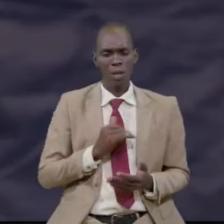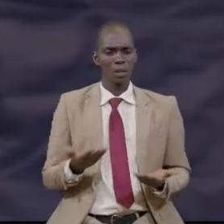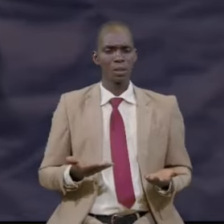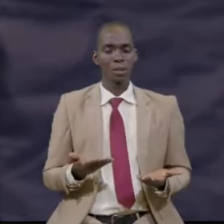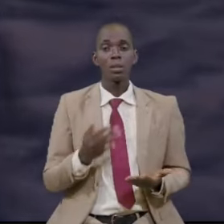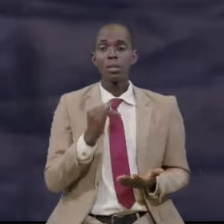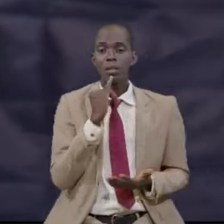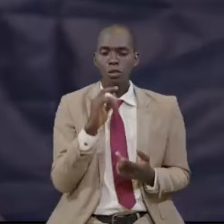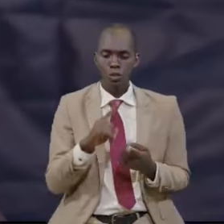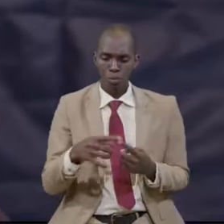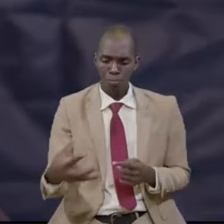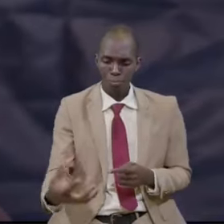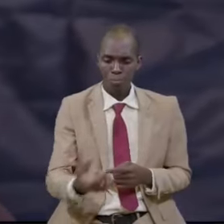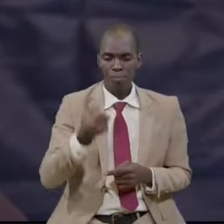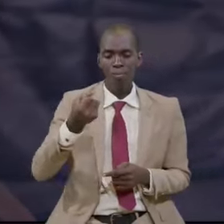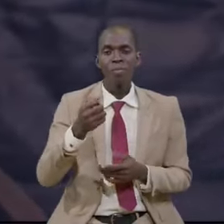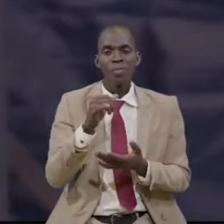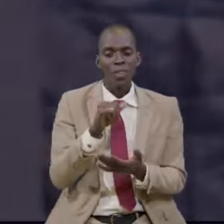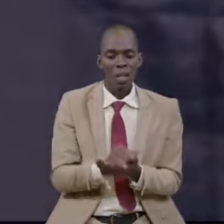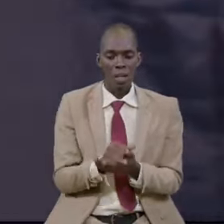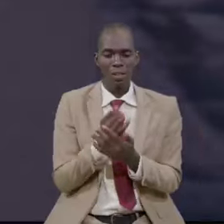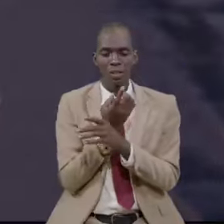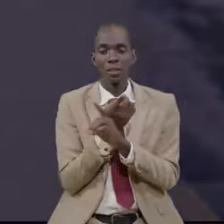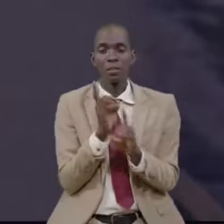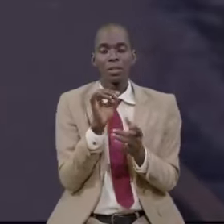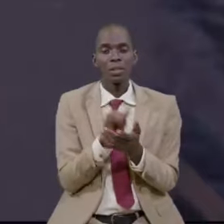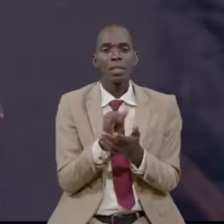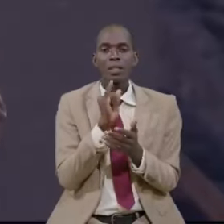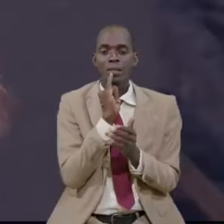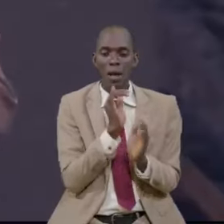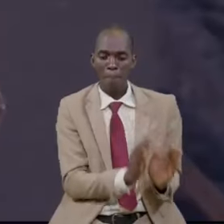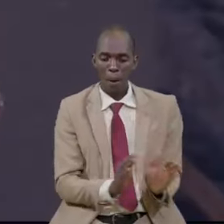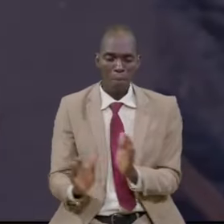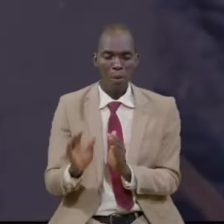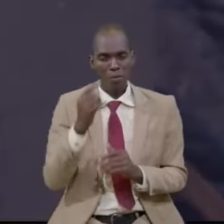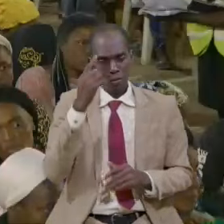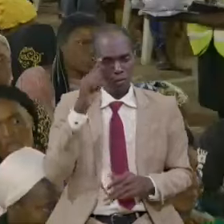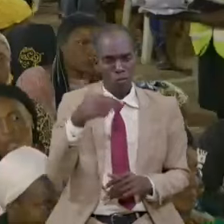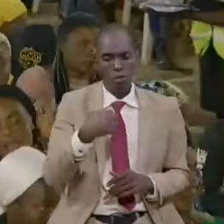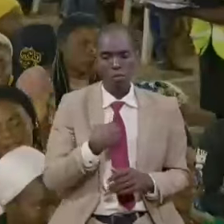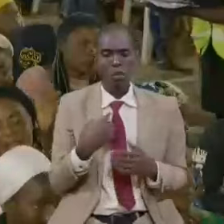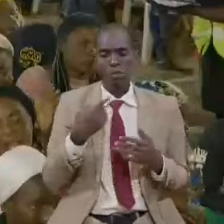deliverance already available, because it's done it already. You'll pick your own.